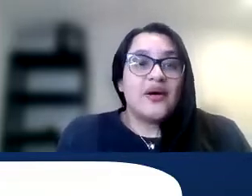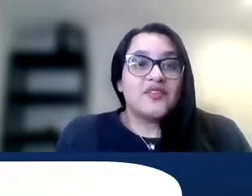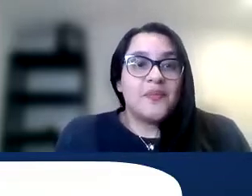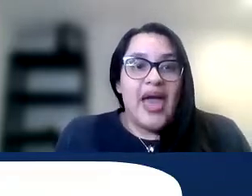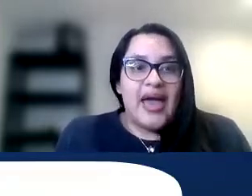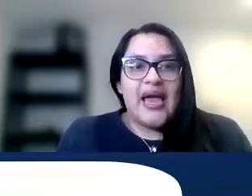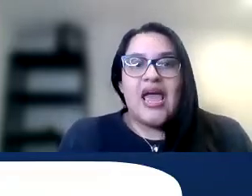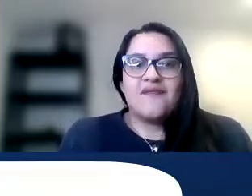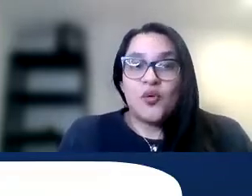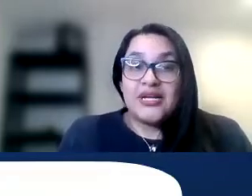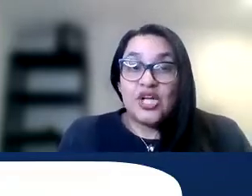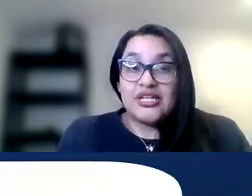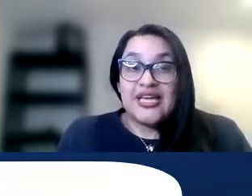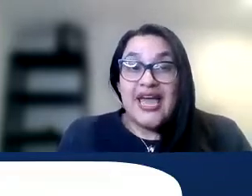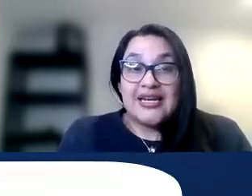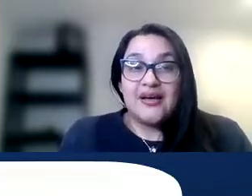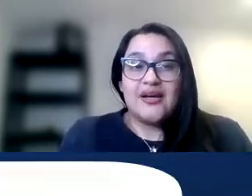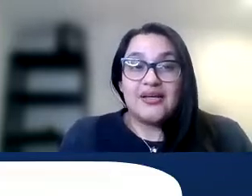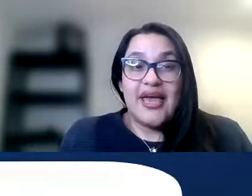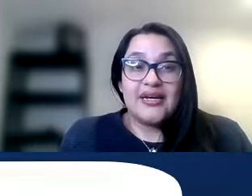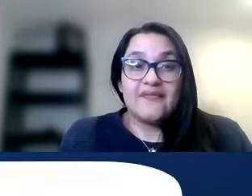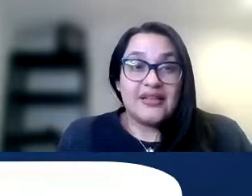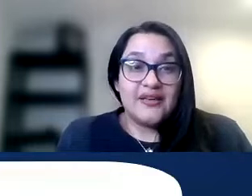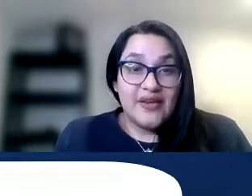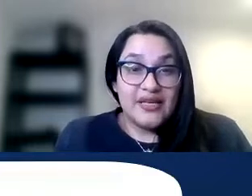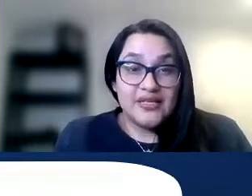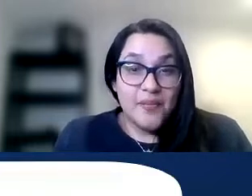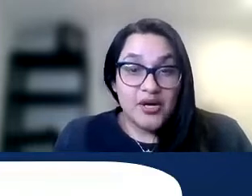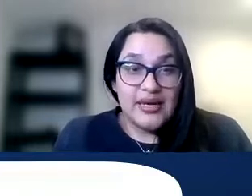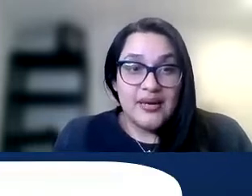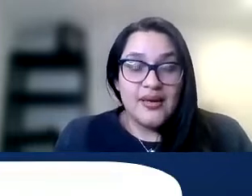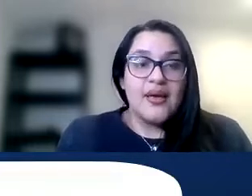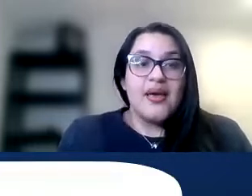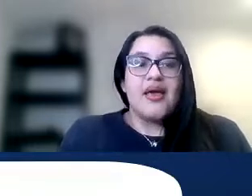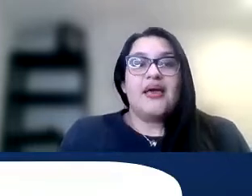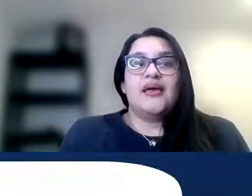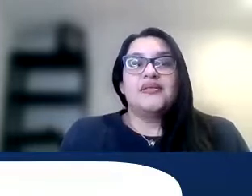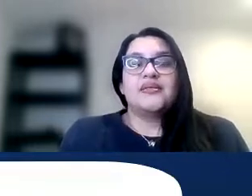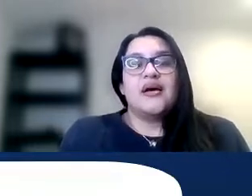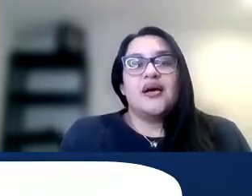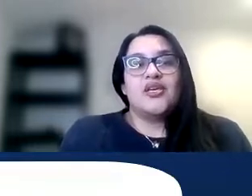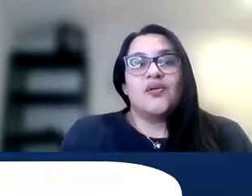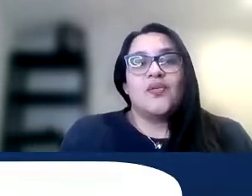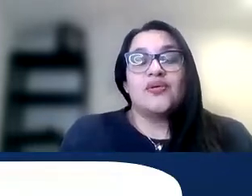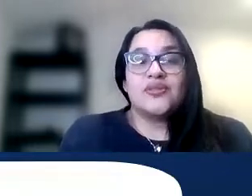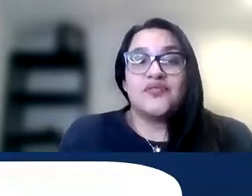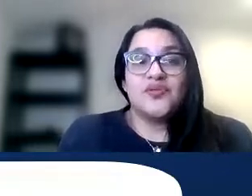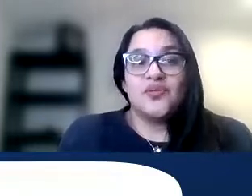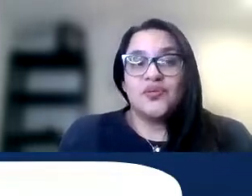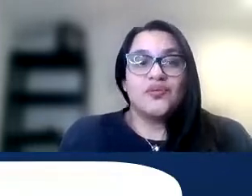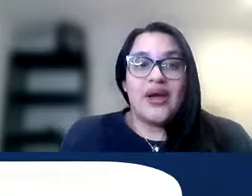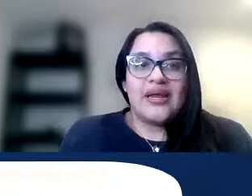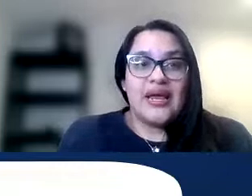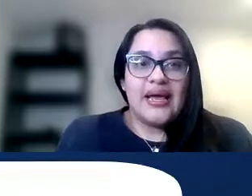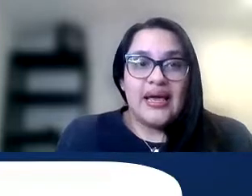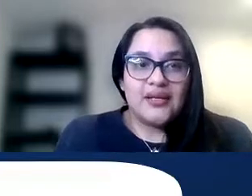also have to pay a $40 candidate filing fee to the party. And you also have